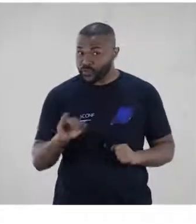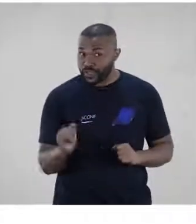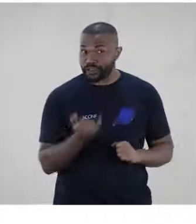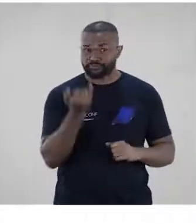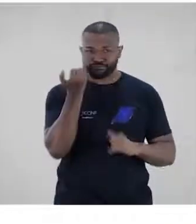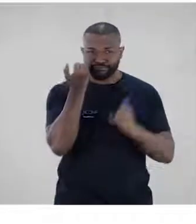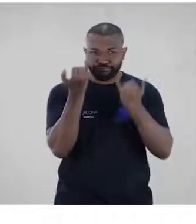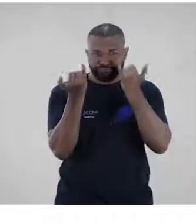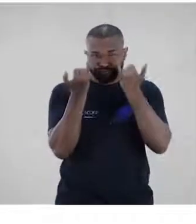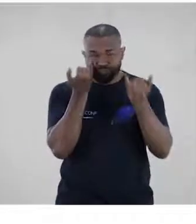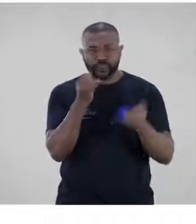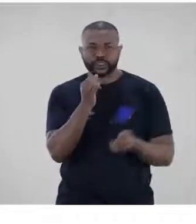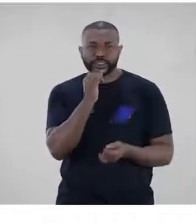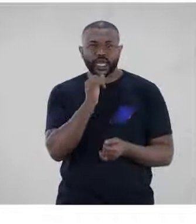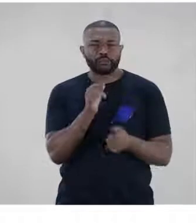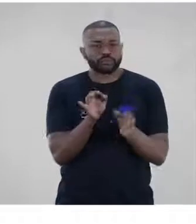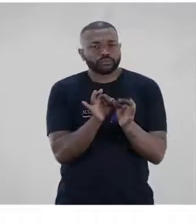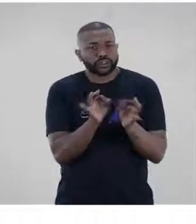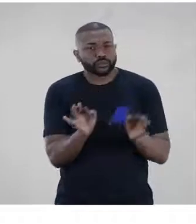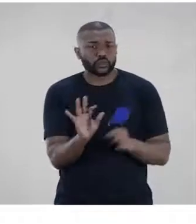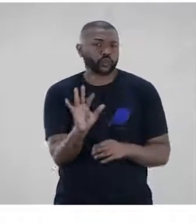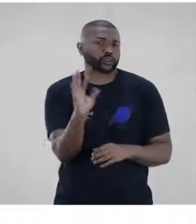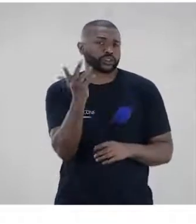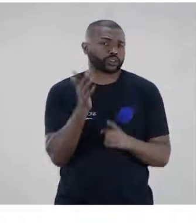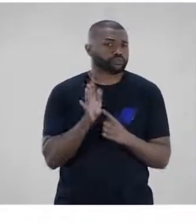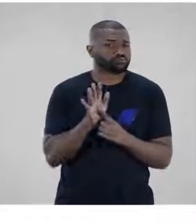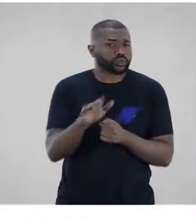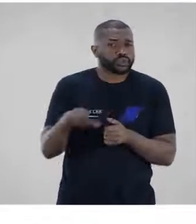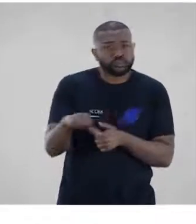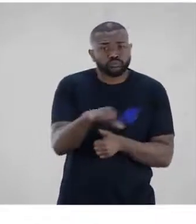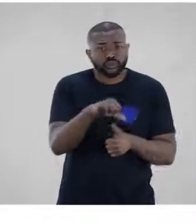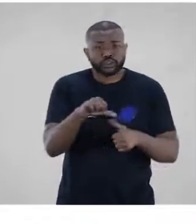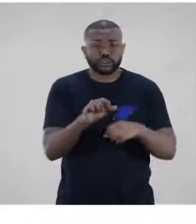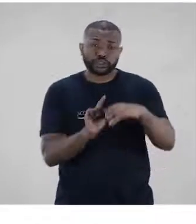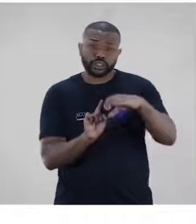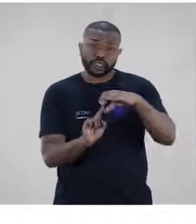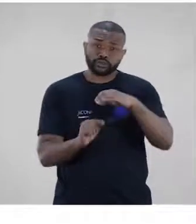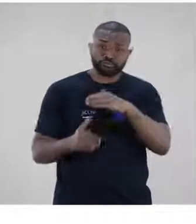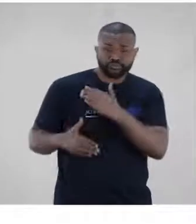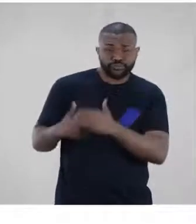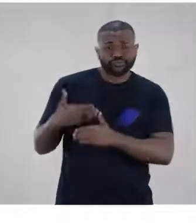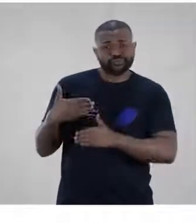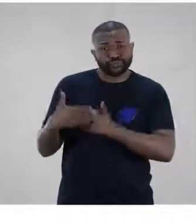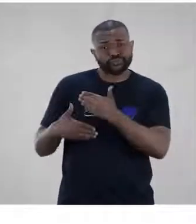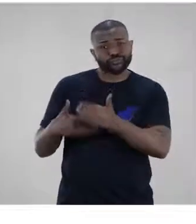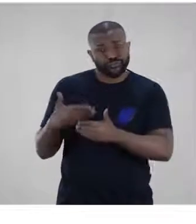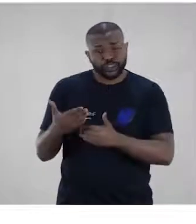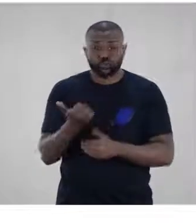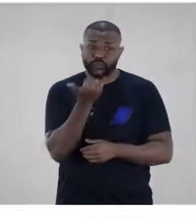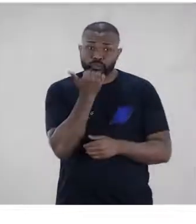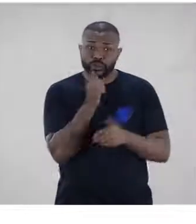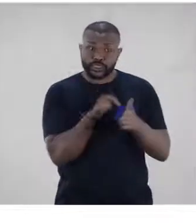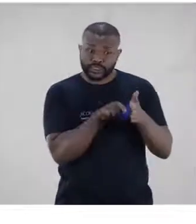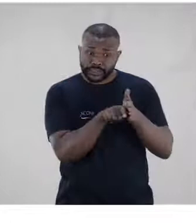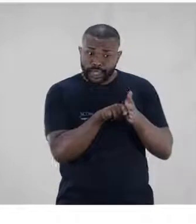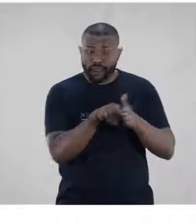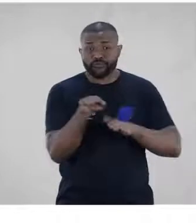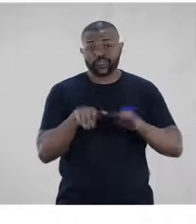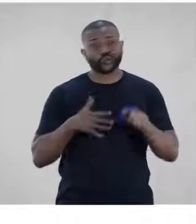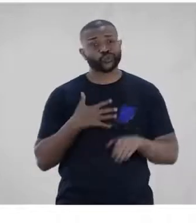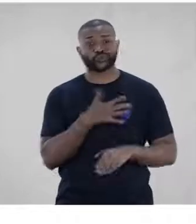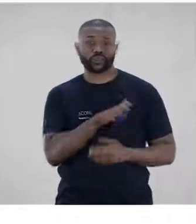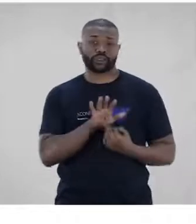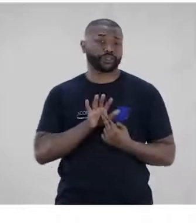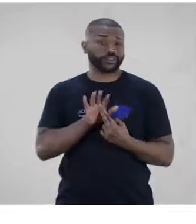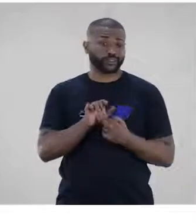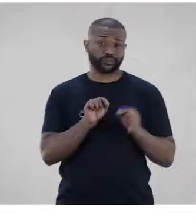change of customer over time. Your data scientists won't be very happy about that representation, and they probably want you to show